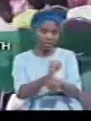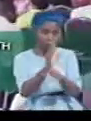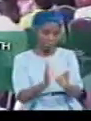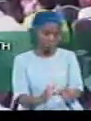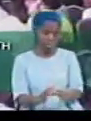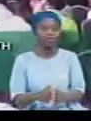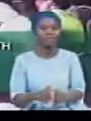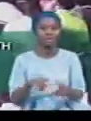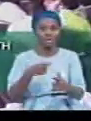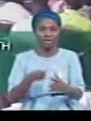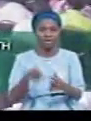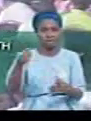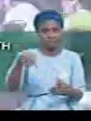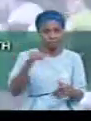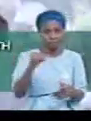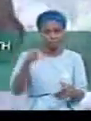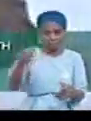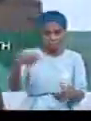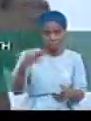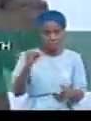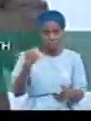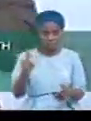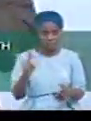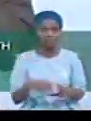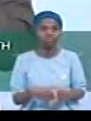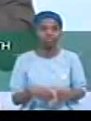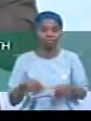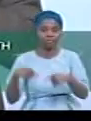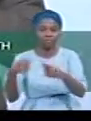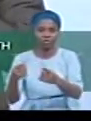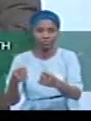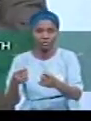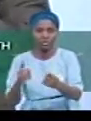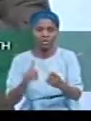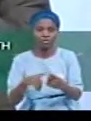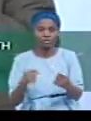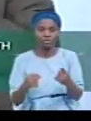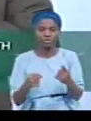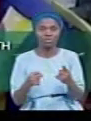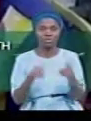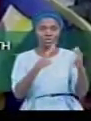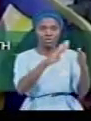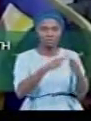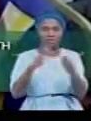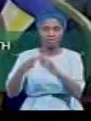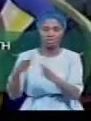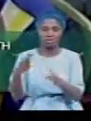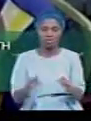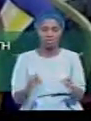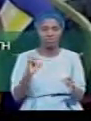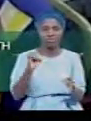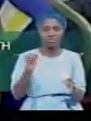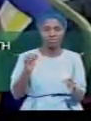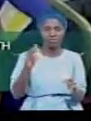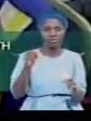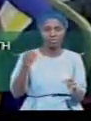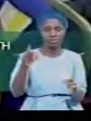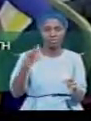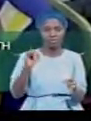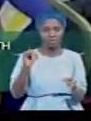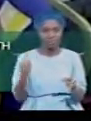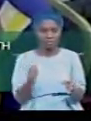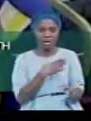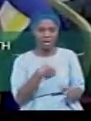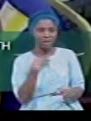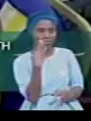went down to the city of Samaria and preached Christ